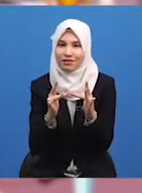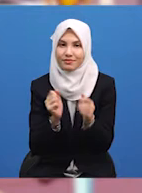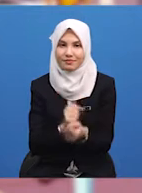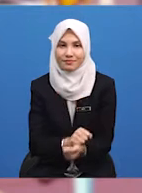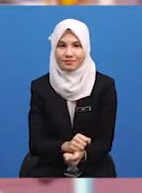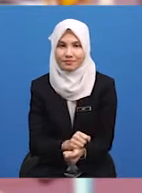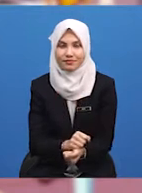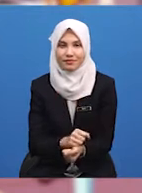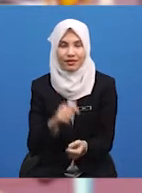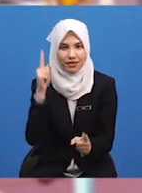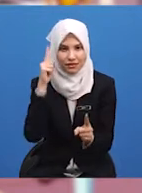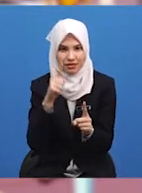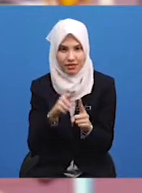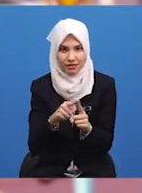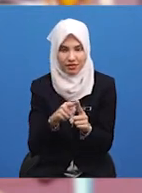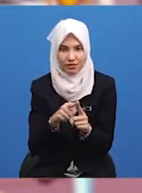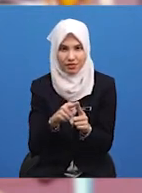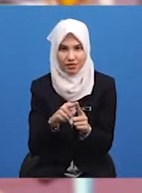information, not everyone.